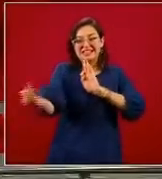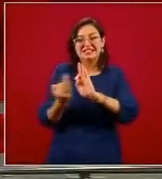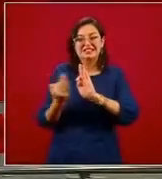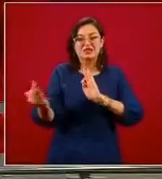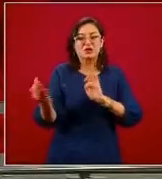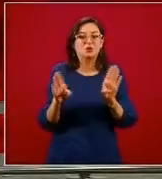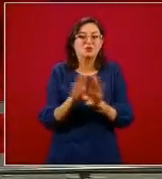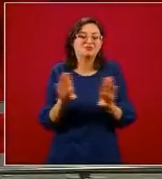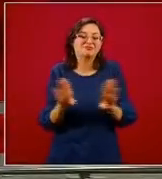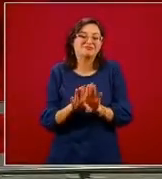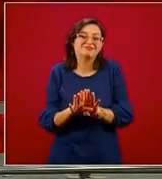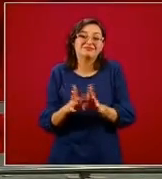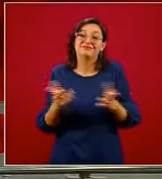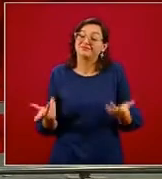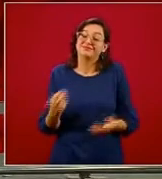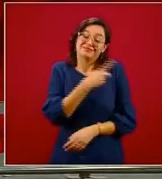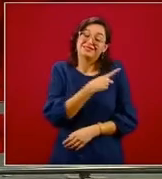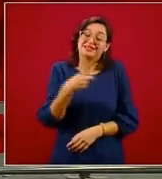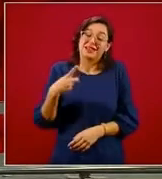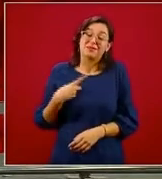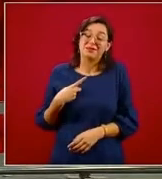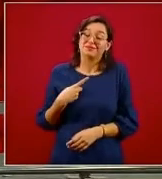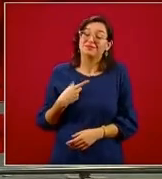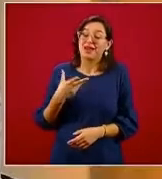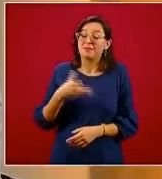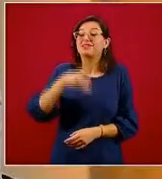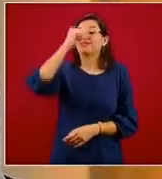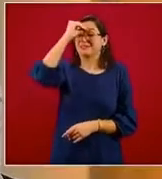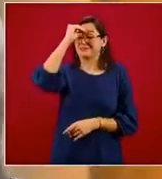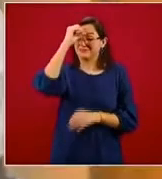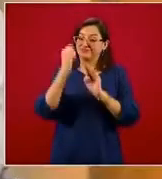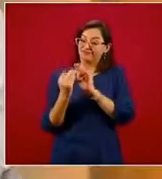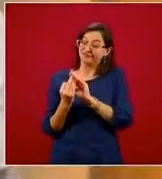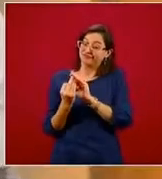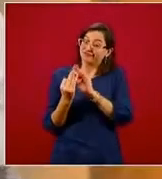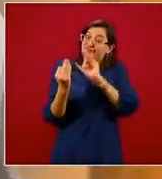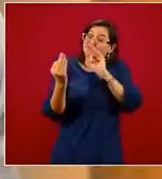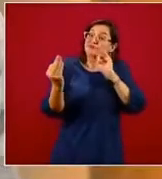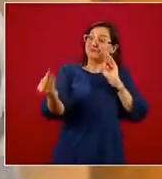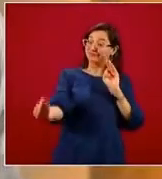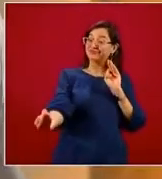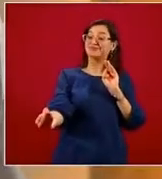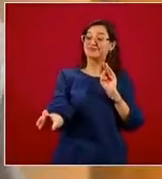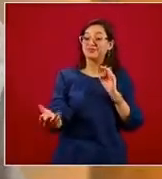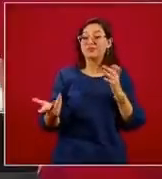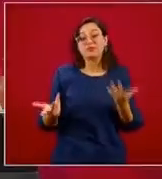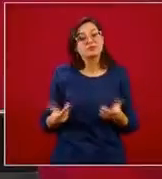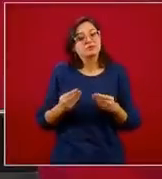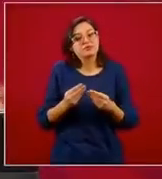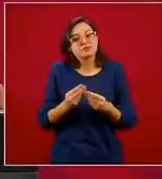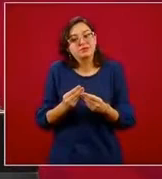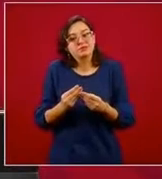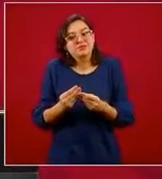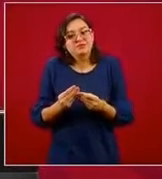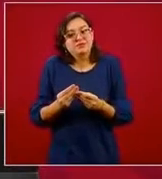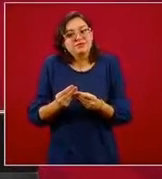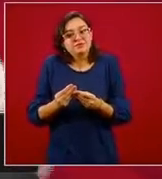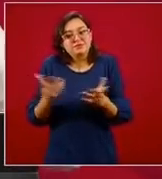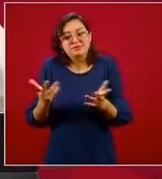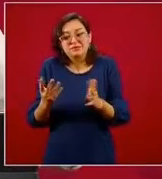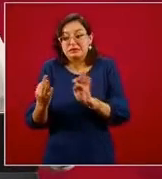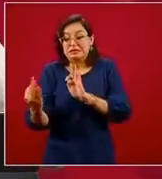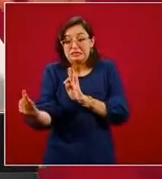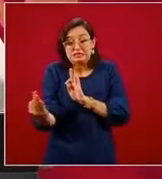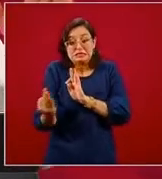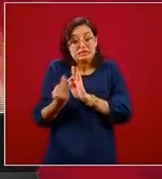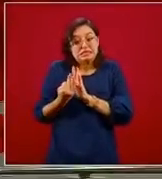otros y que culture eso sea that dictate reconocido how como close we aceptable en can la be vida to cotidiana people. para distintos propósitos. Obviamente And la this is cercanía for different reasons, you know, mayor